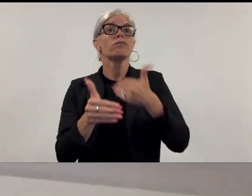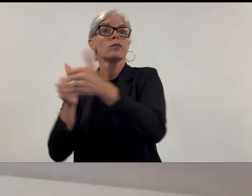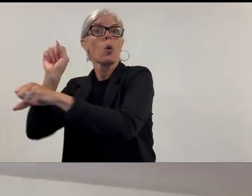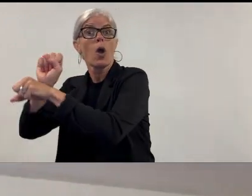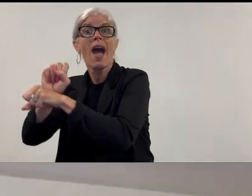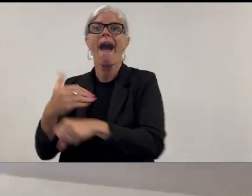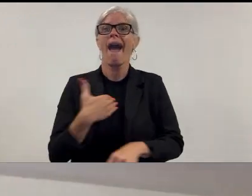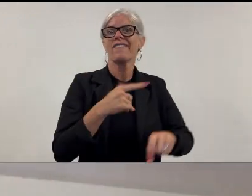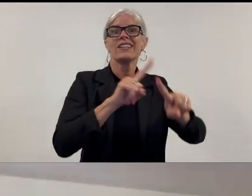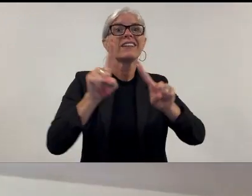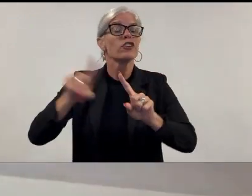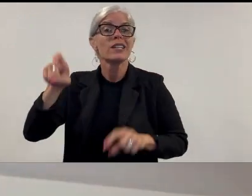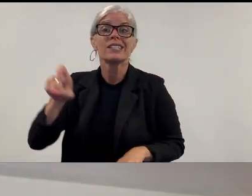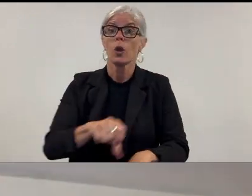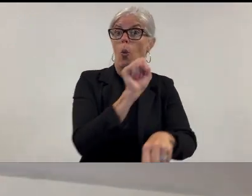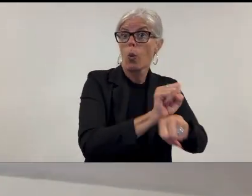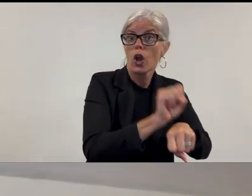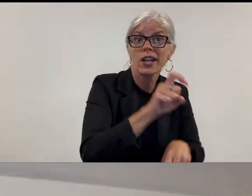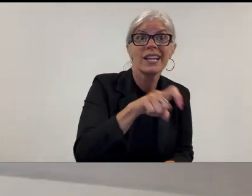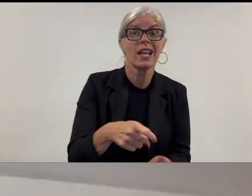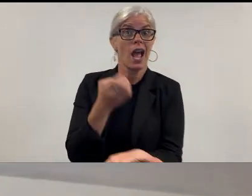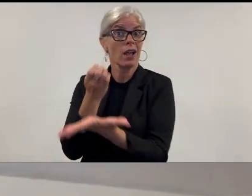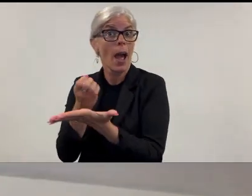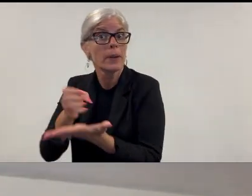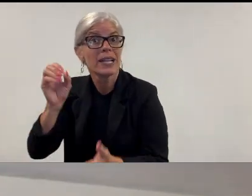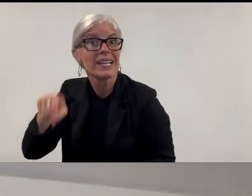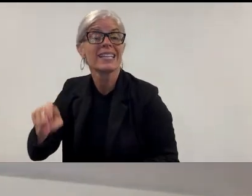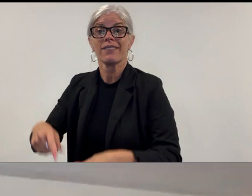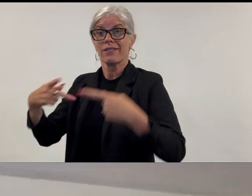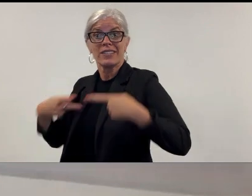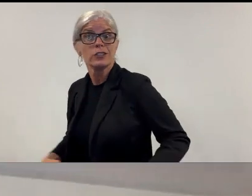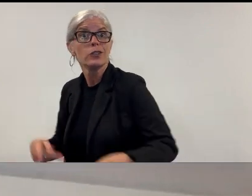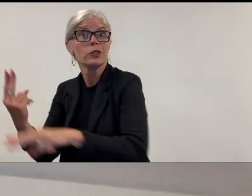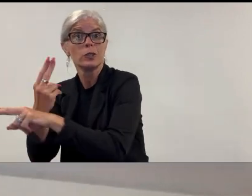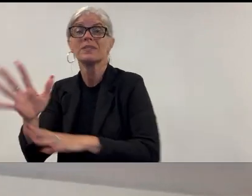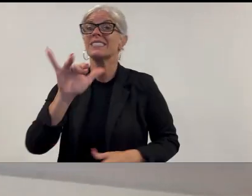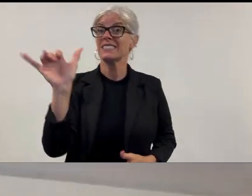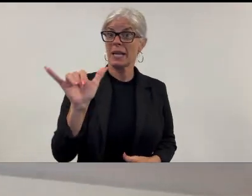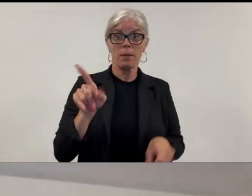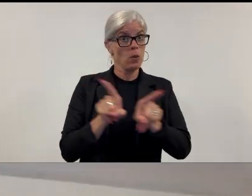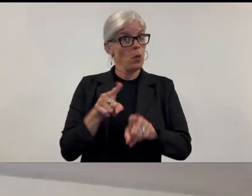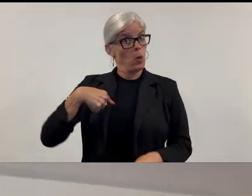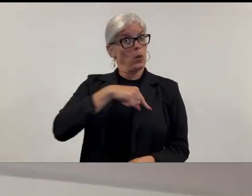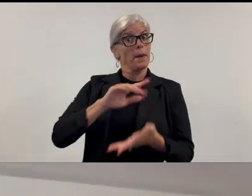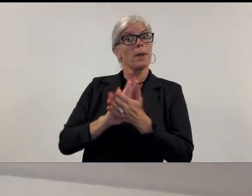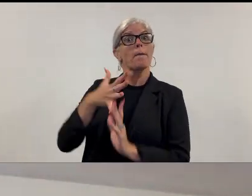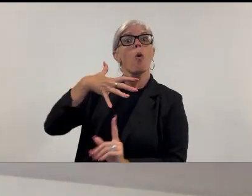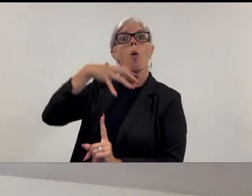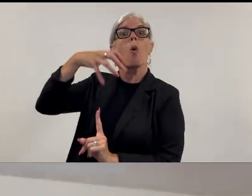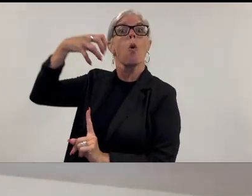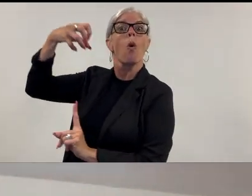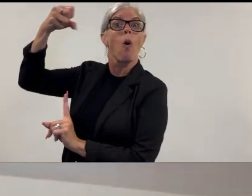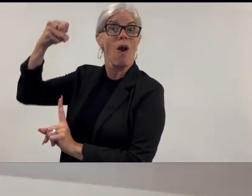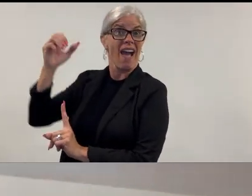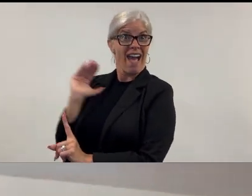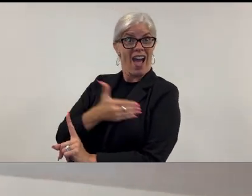different needs from both socioeconomic, but from a mobility and ADL point